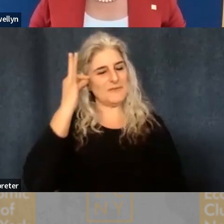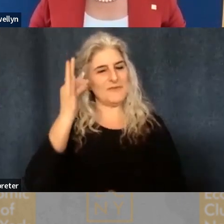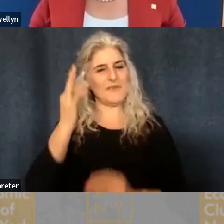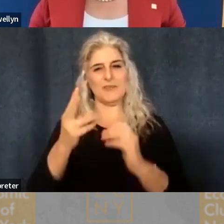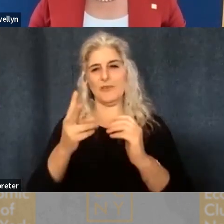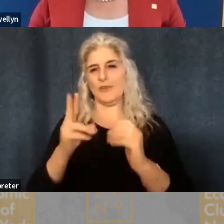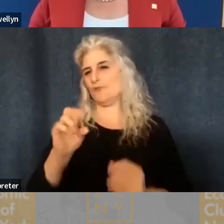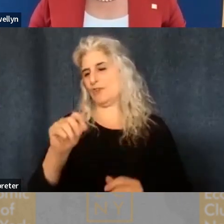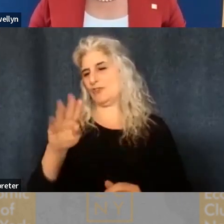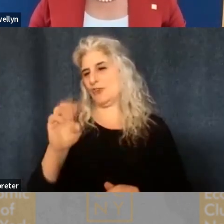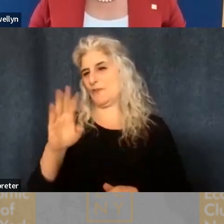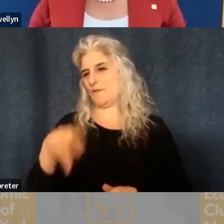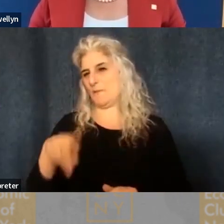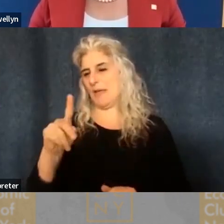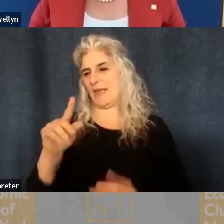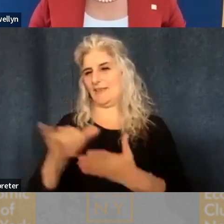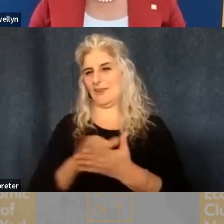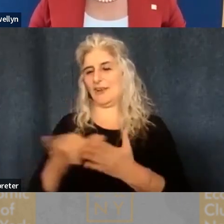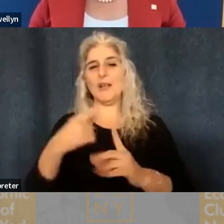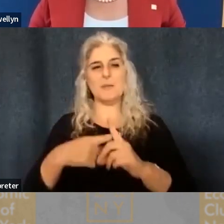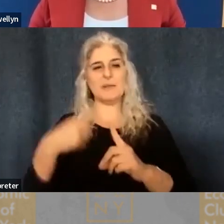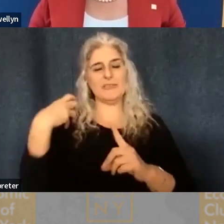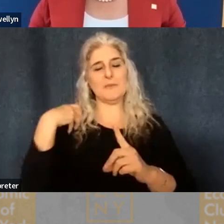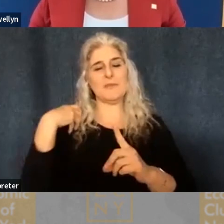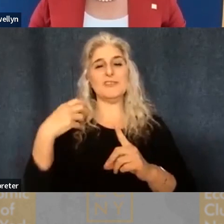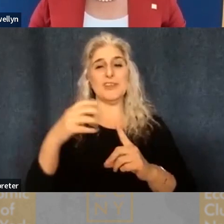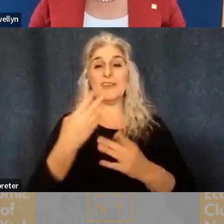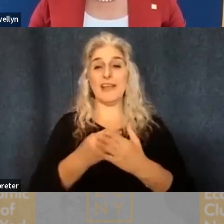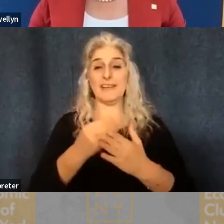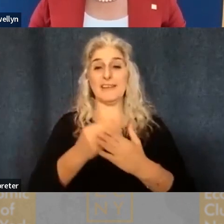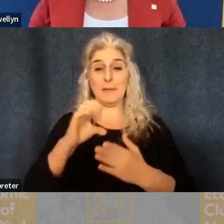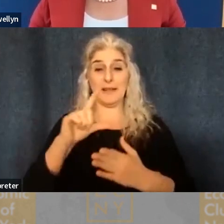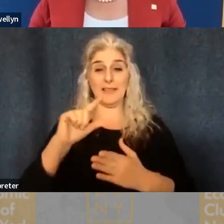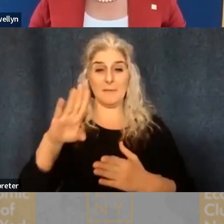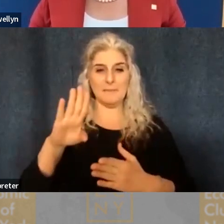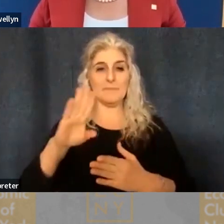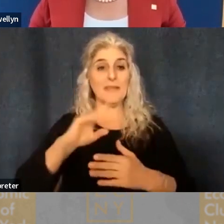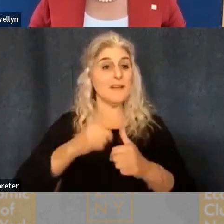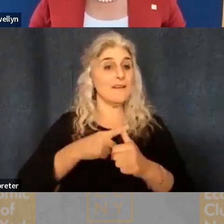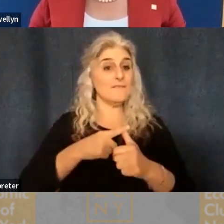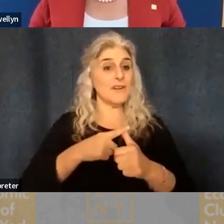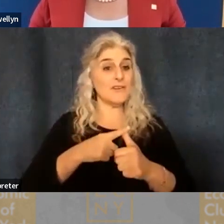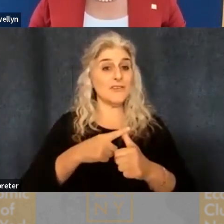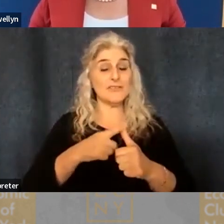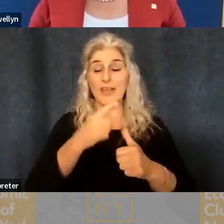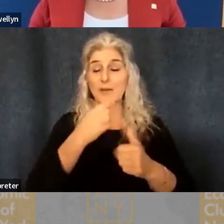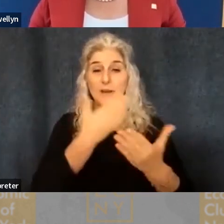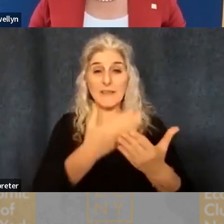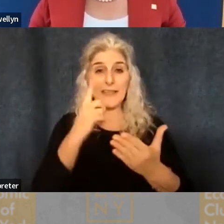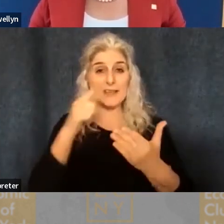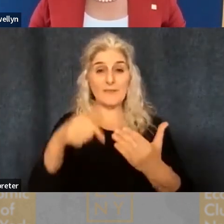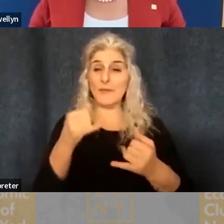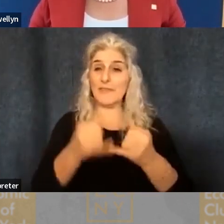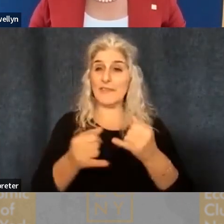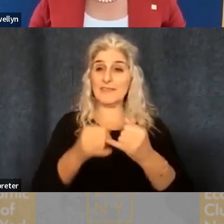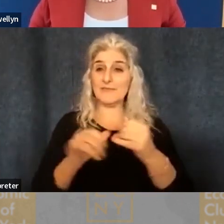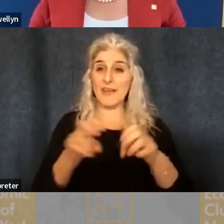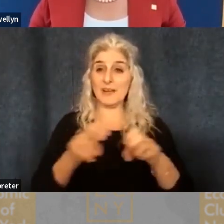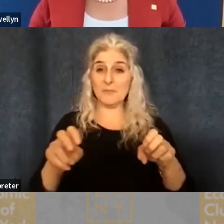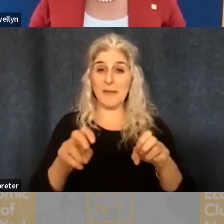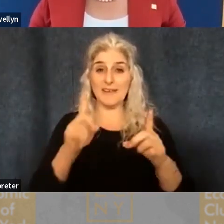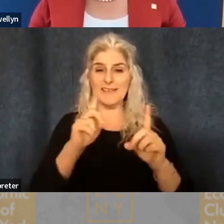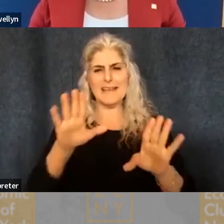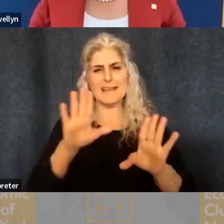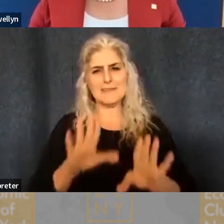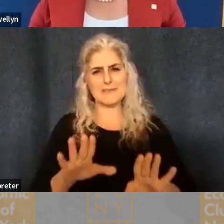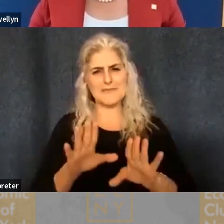and I'm chair of the Economic Club. Now, first, I'd like to thank those who just participated in this final panel of the day. It's been a great set